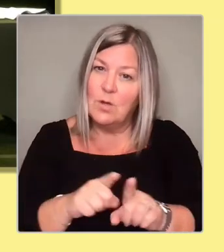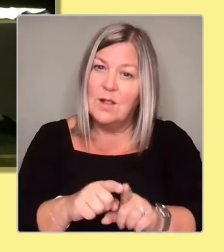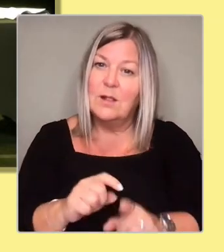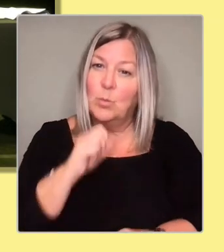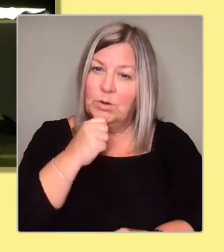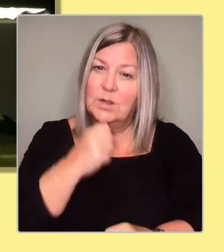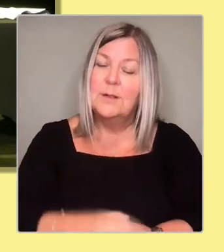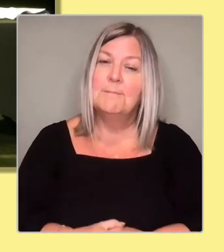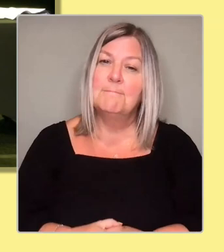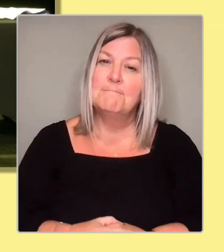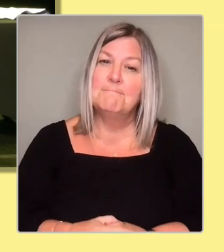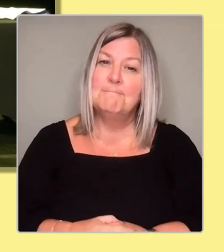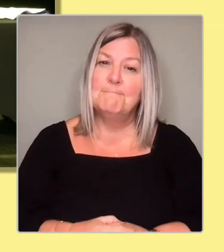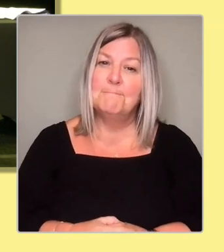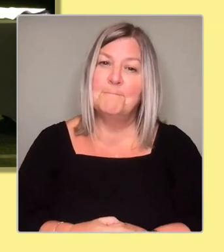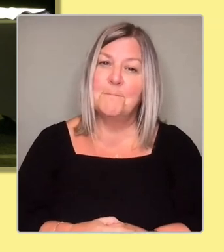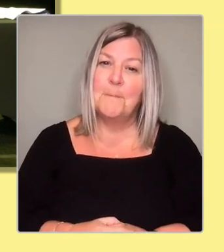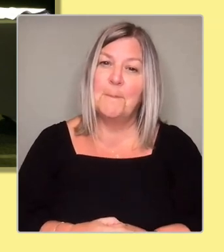Thank you.